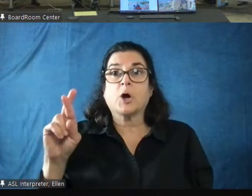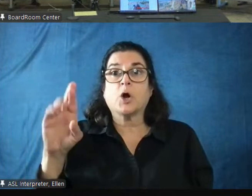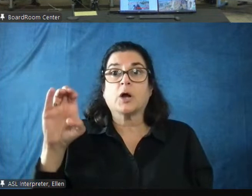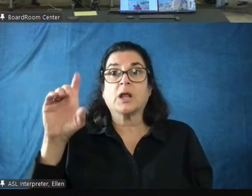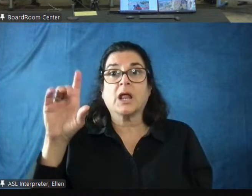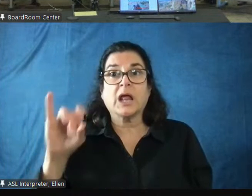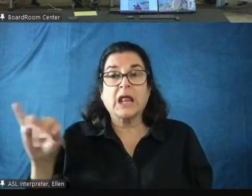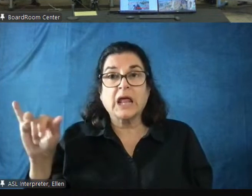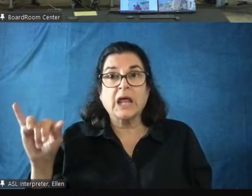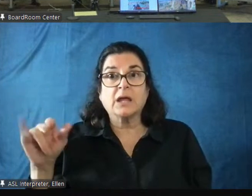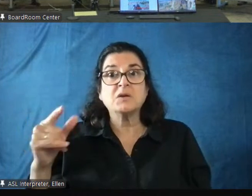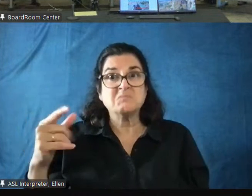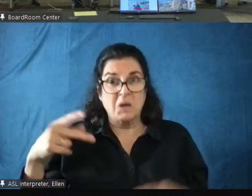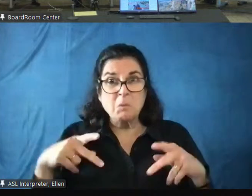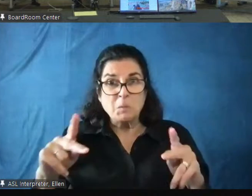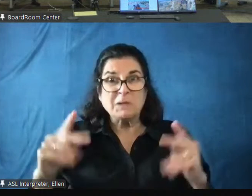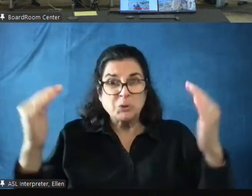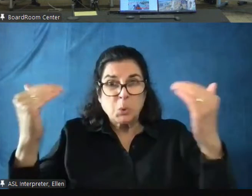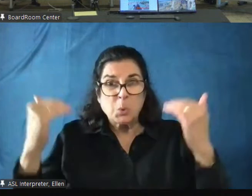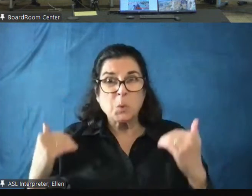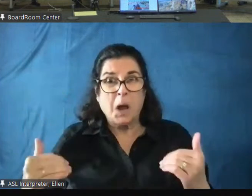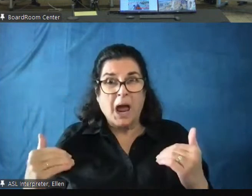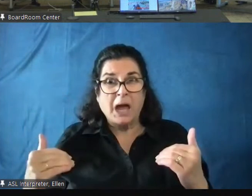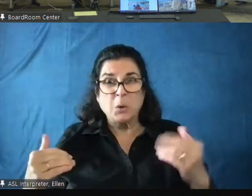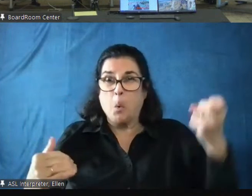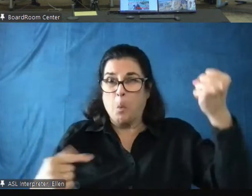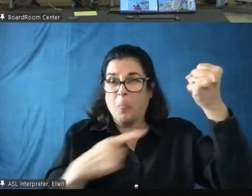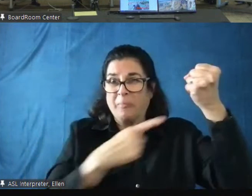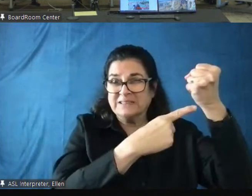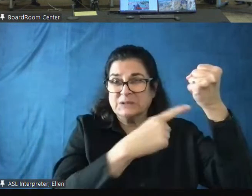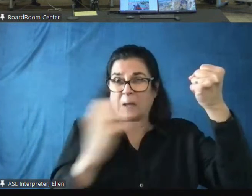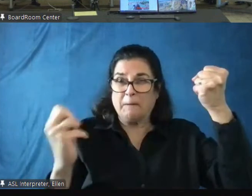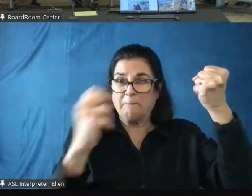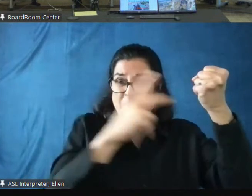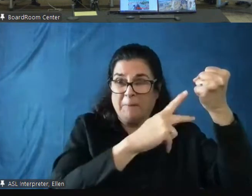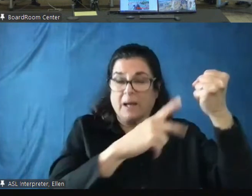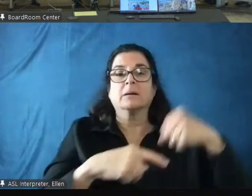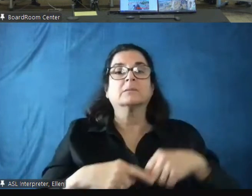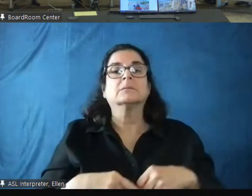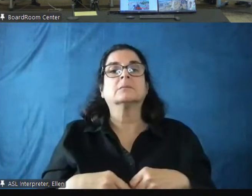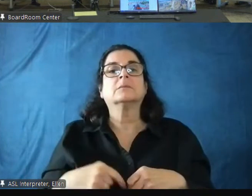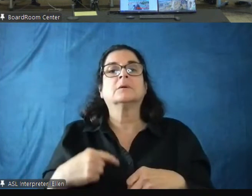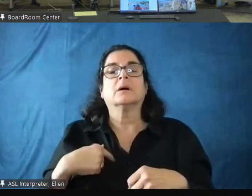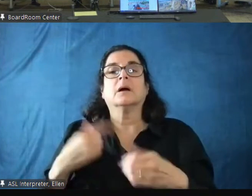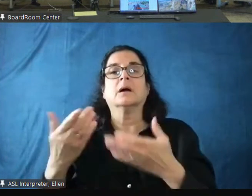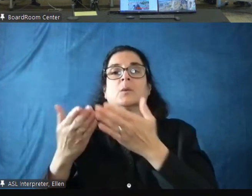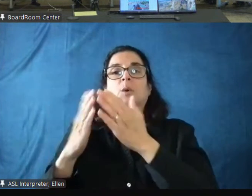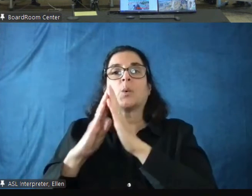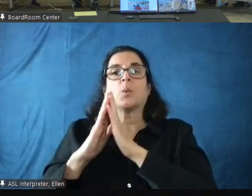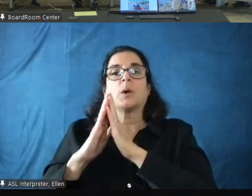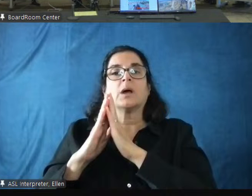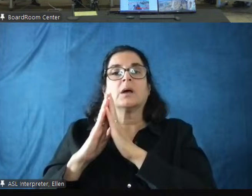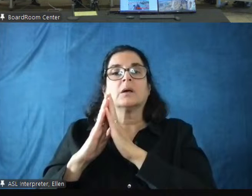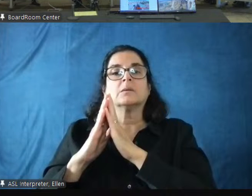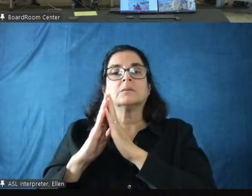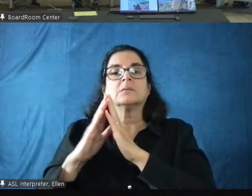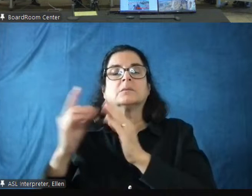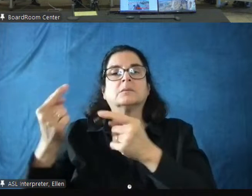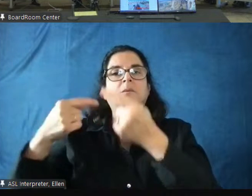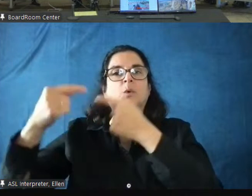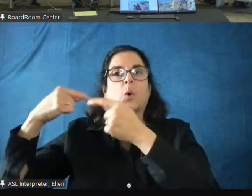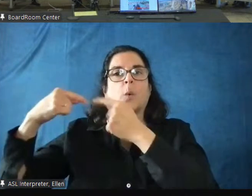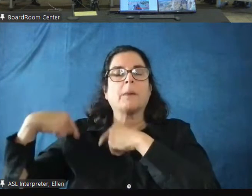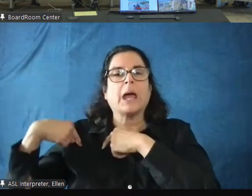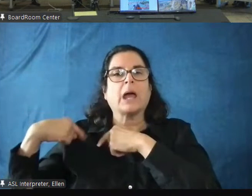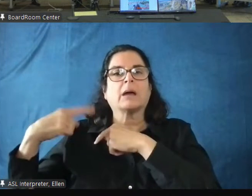Permission to go to the next item and then circle back to me. Yeah, that's great. I would like to request them to let me go back to the department